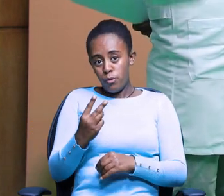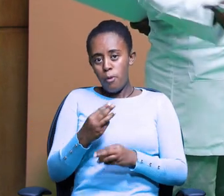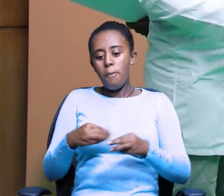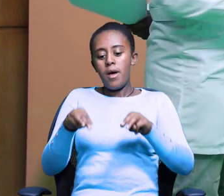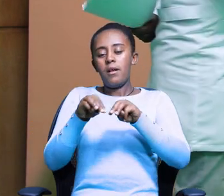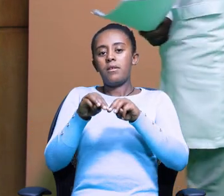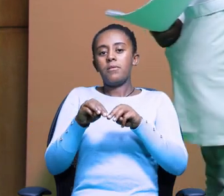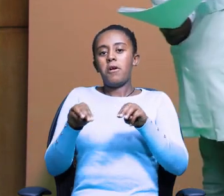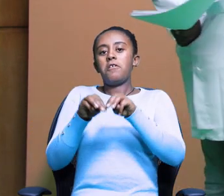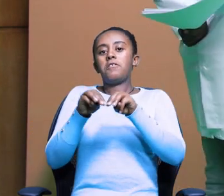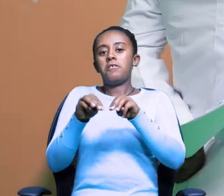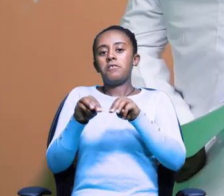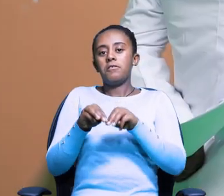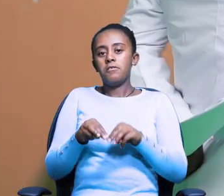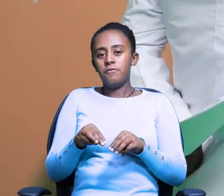magnetic field of solenoids.